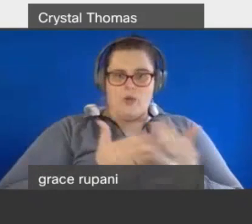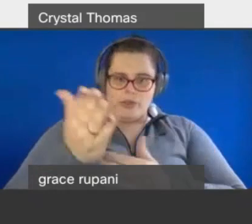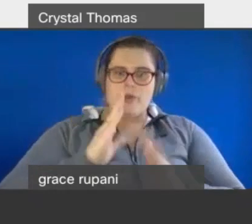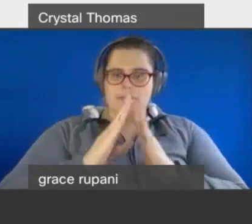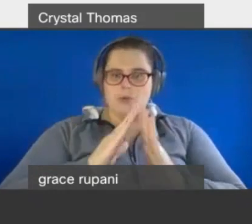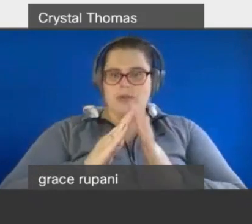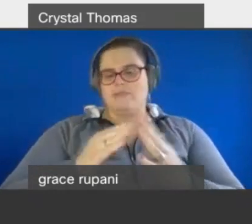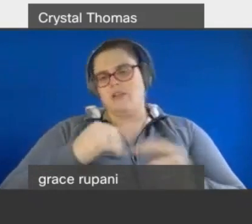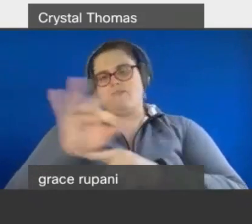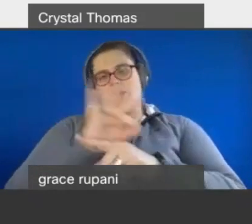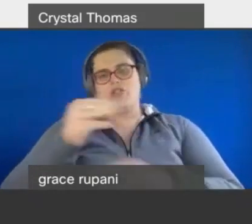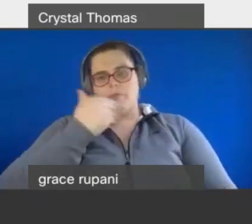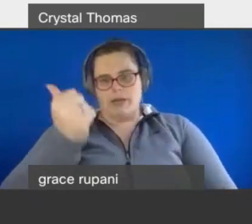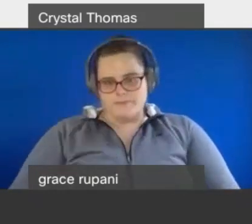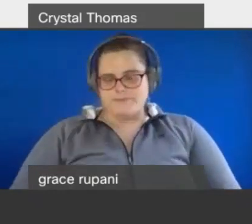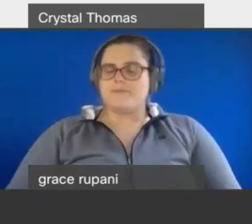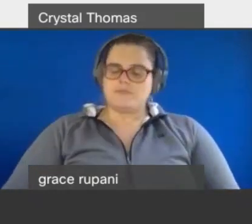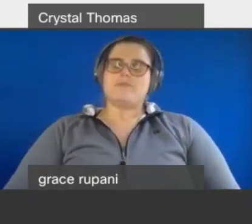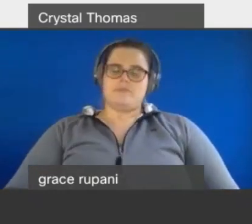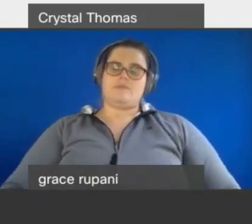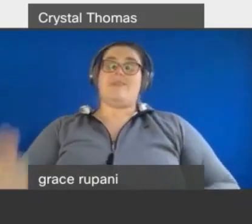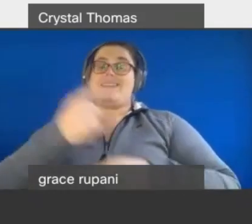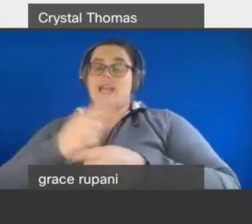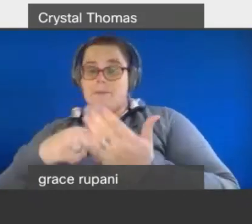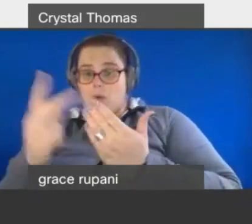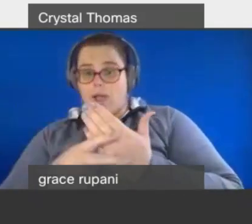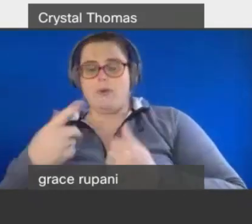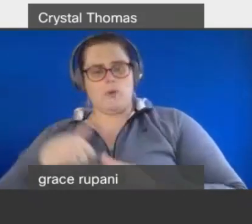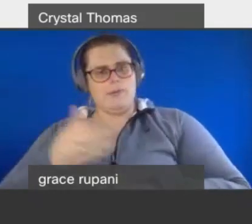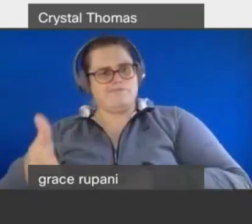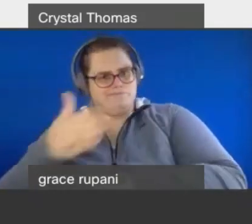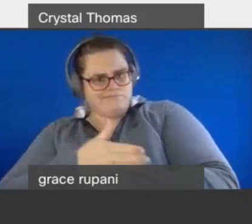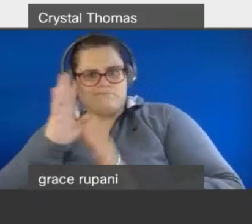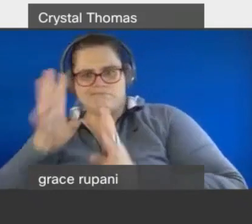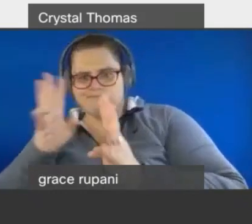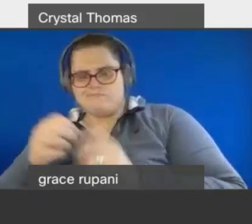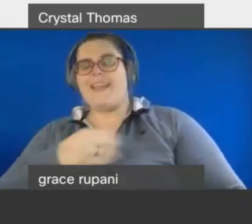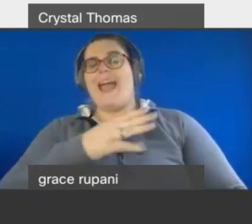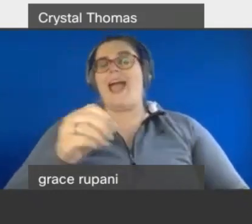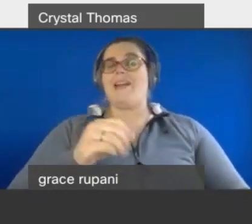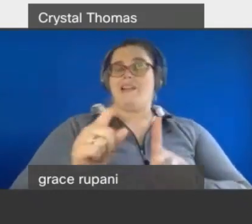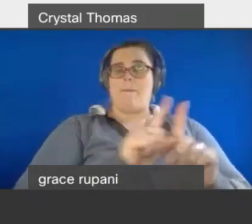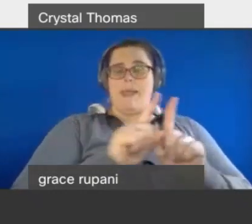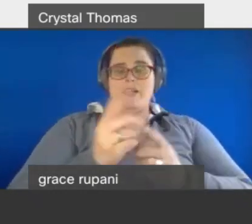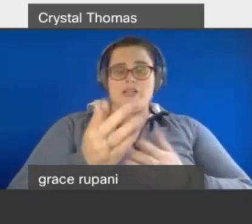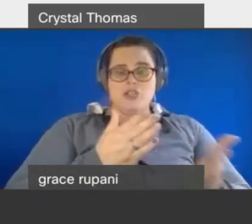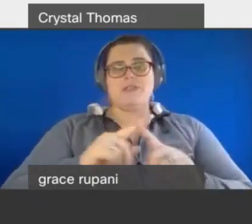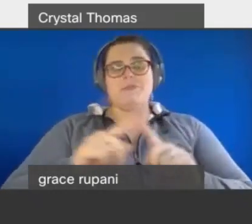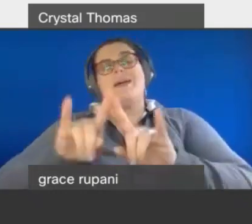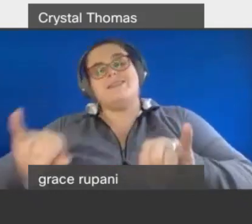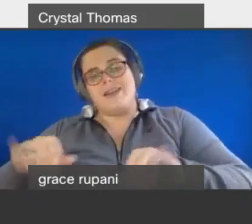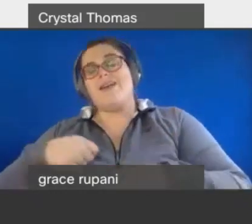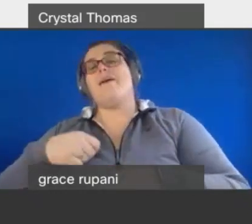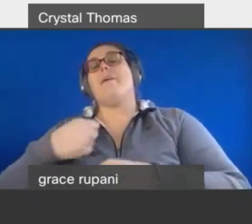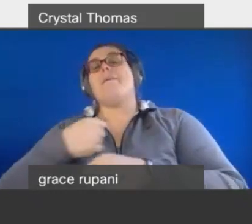with our day program and our companion service, but we're also making sure that our person support are out in the community as much as they can be and